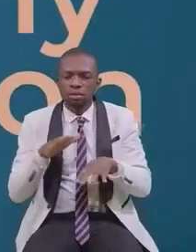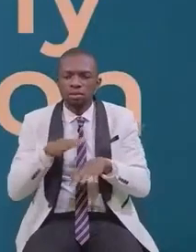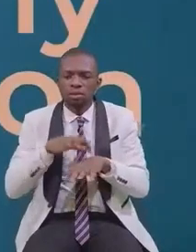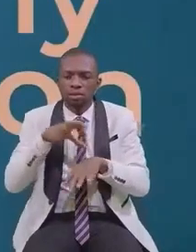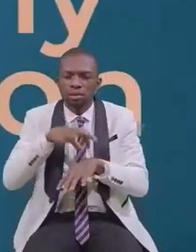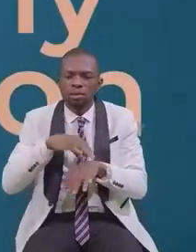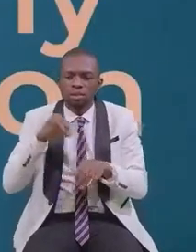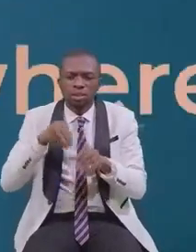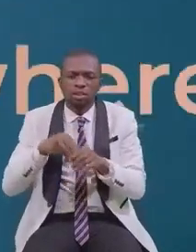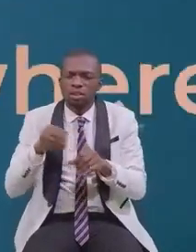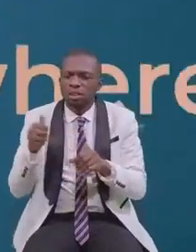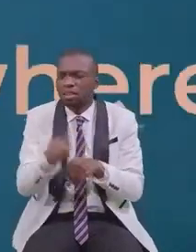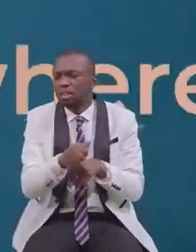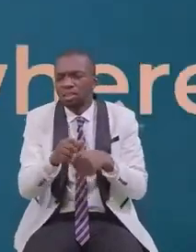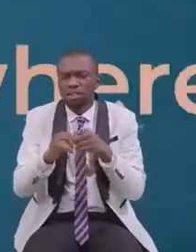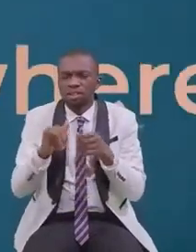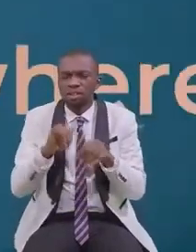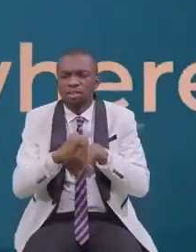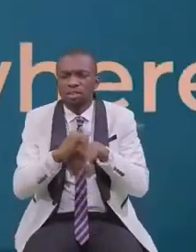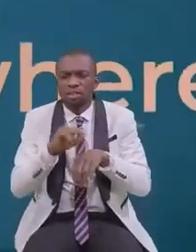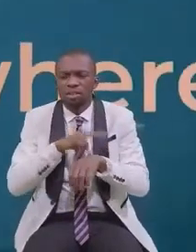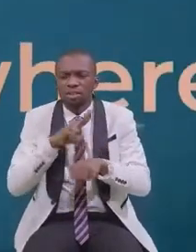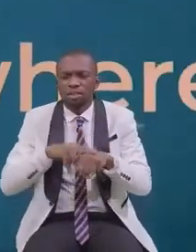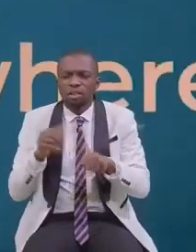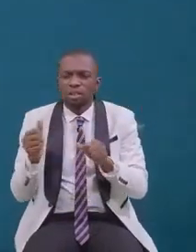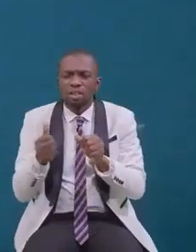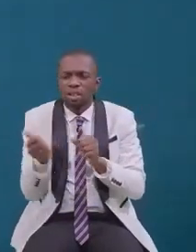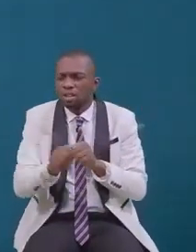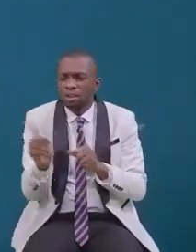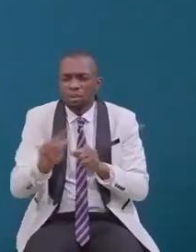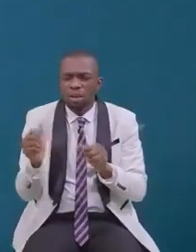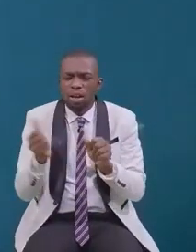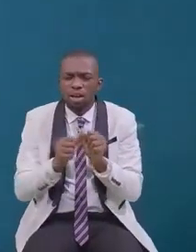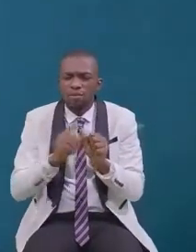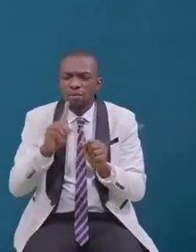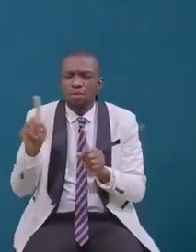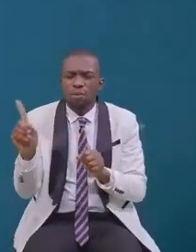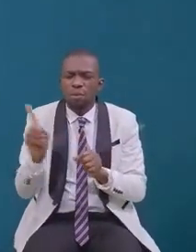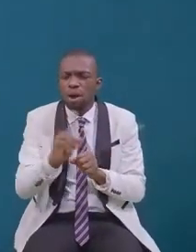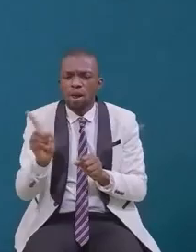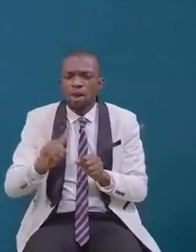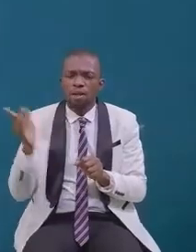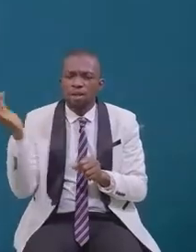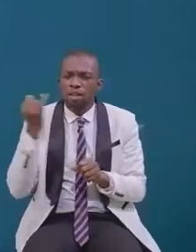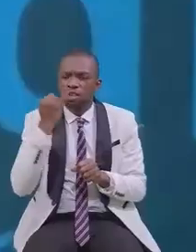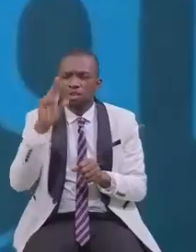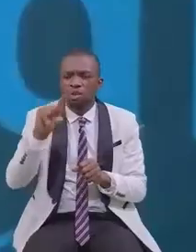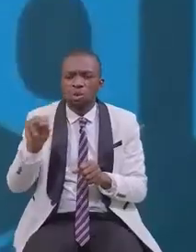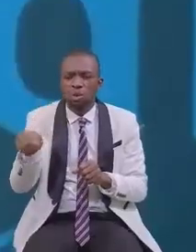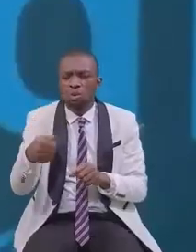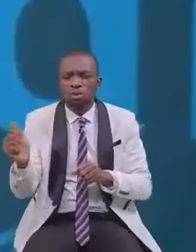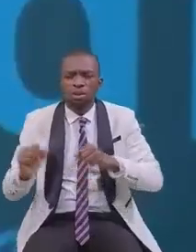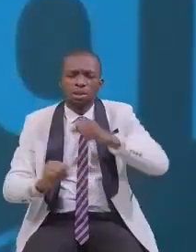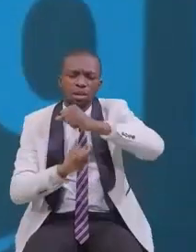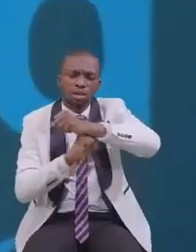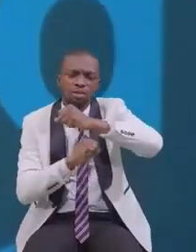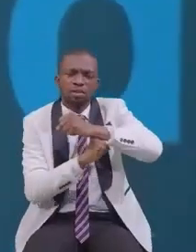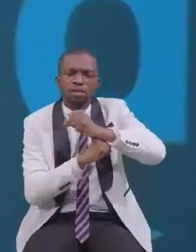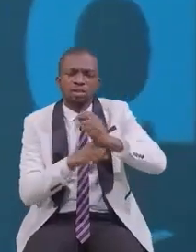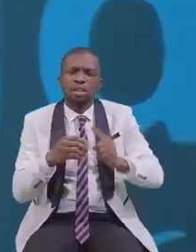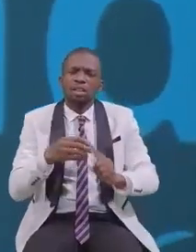in any nation, anywhere, everywhere, there is no other advocate